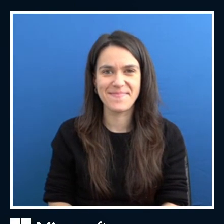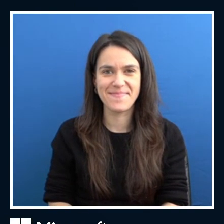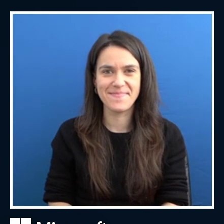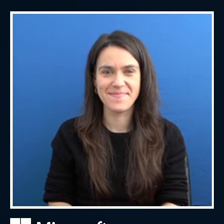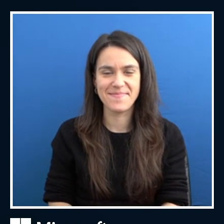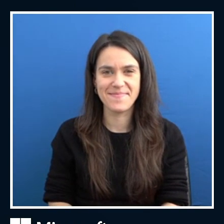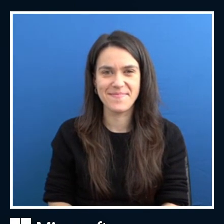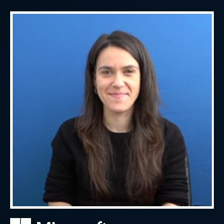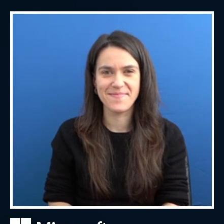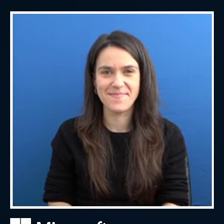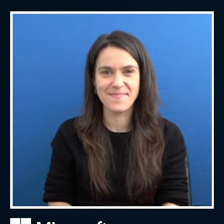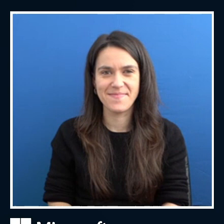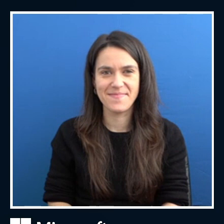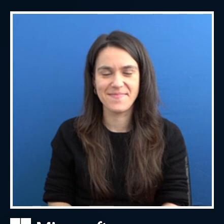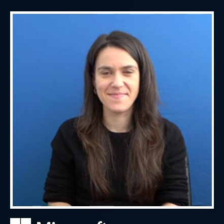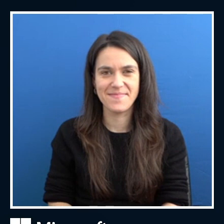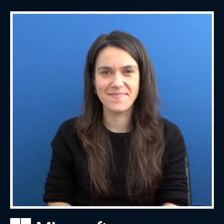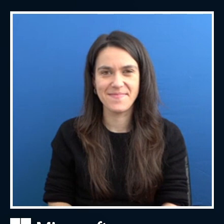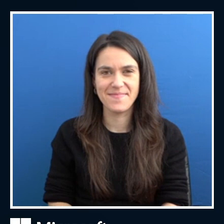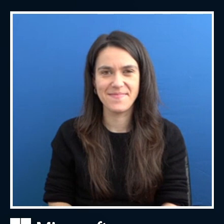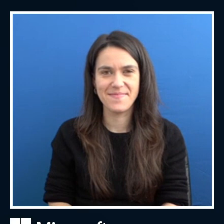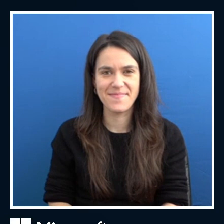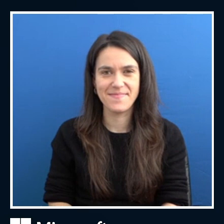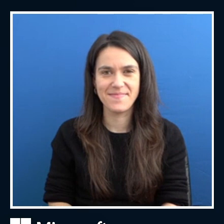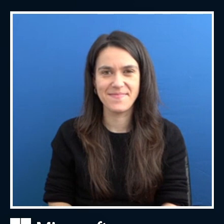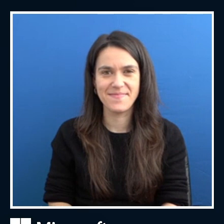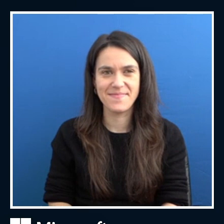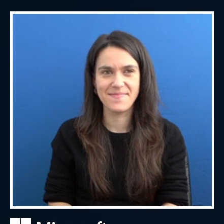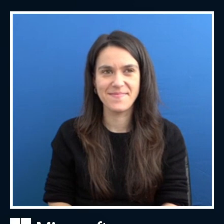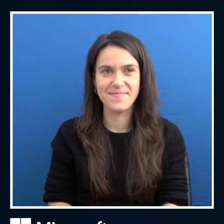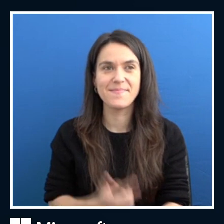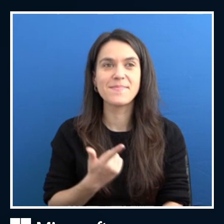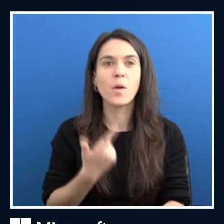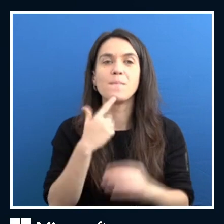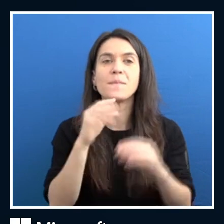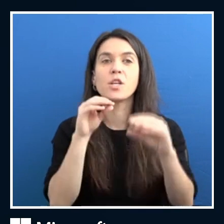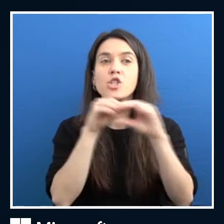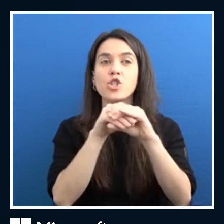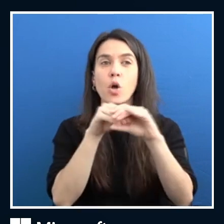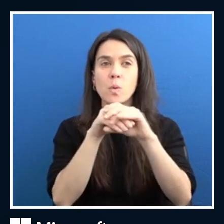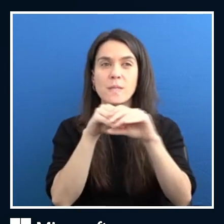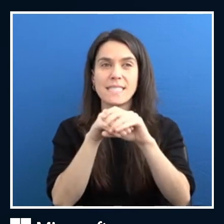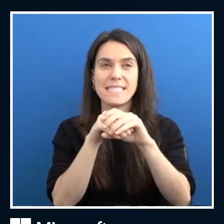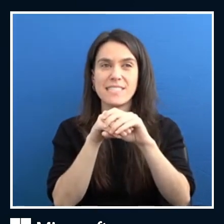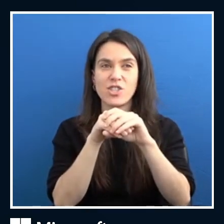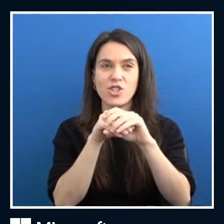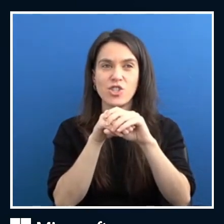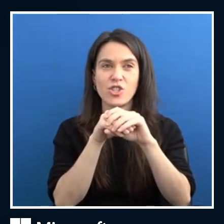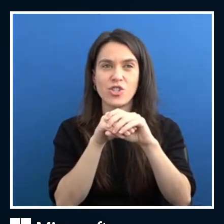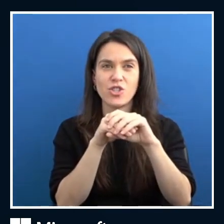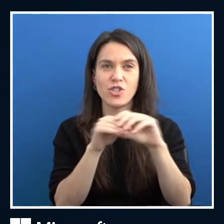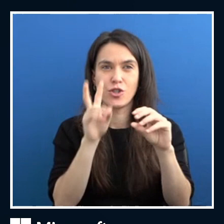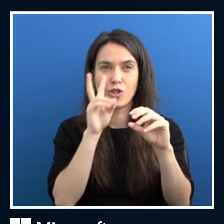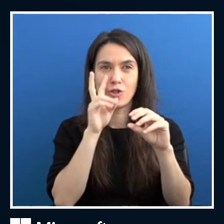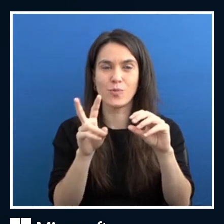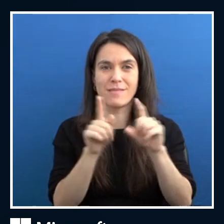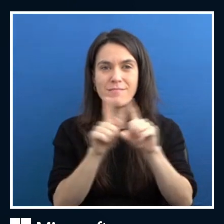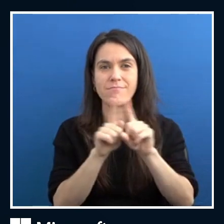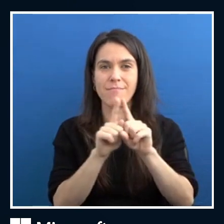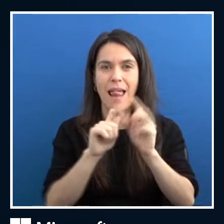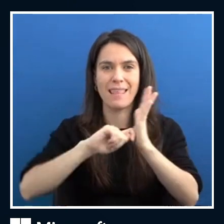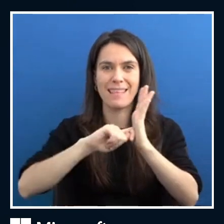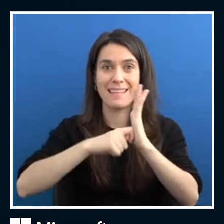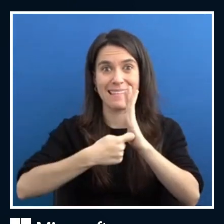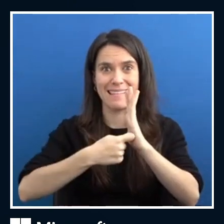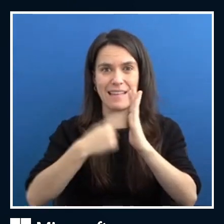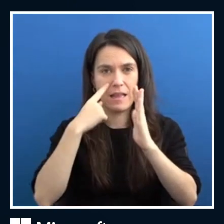All right. We have our storage path, which this one is encrypted because it's used also as our key. We have people who